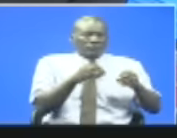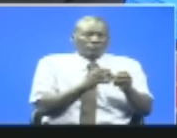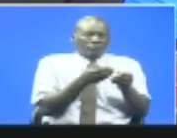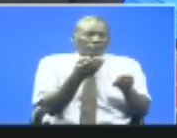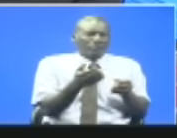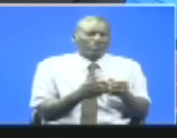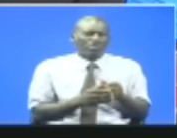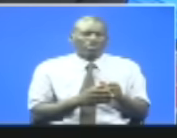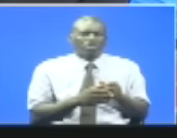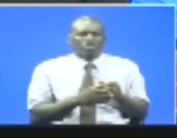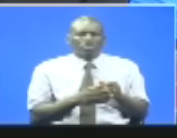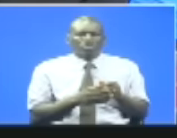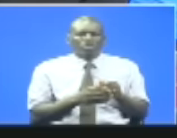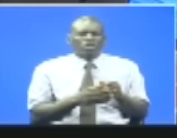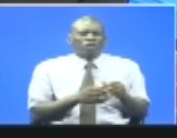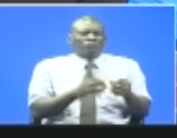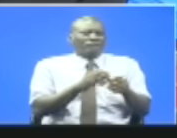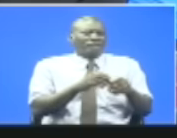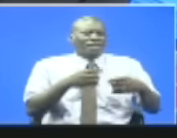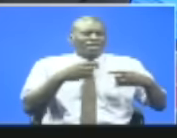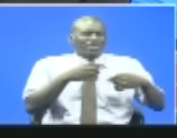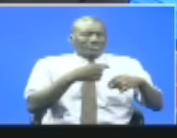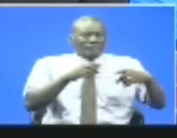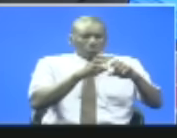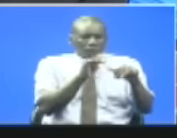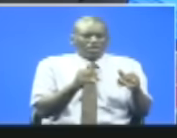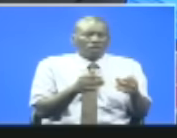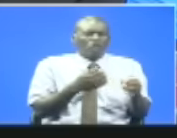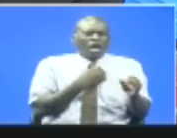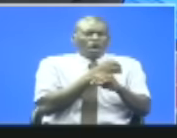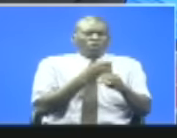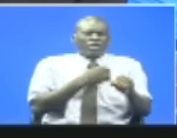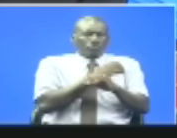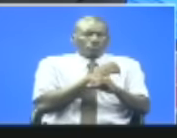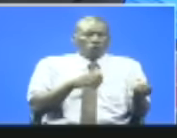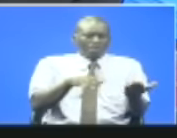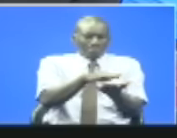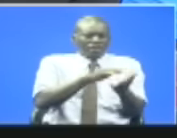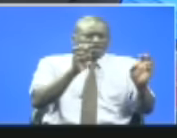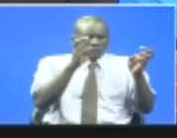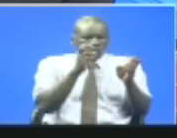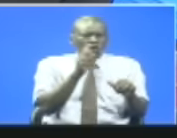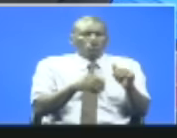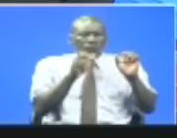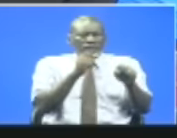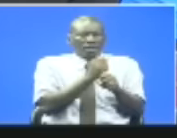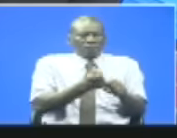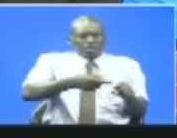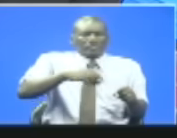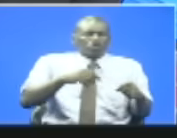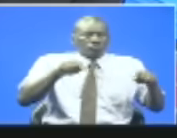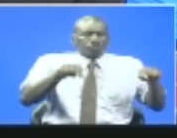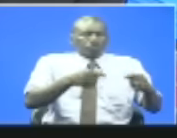as a night sleep. There's nothing, because there are no fundamental issues that would get us to where we were